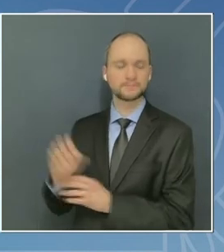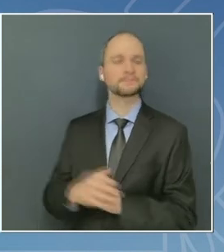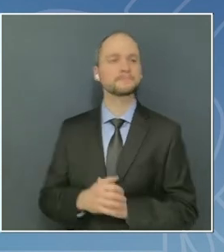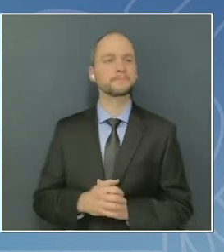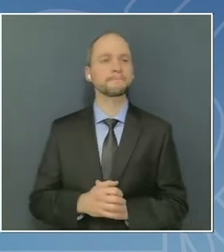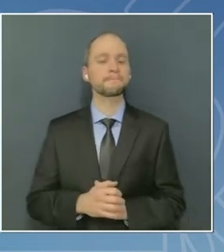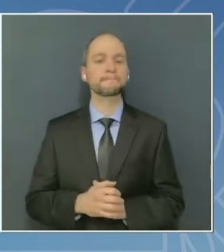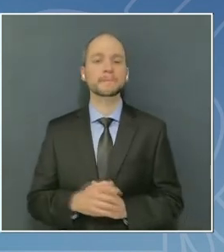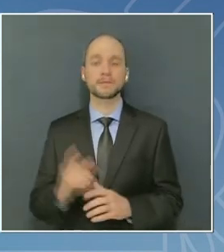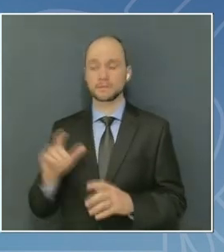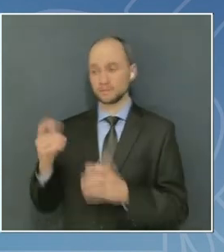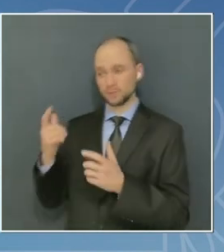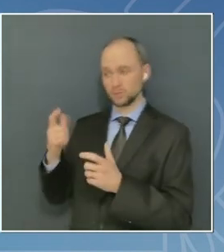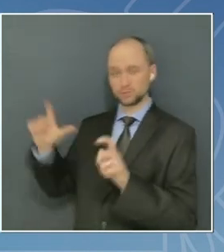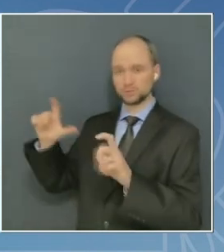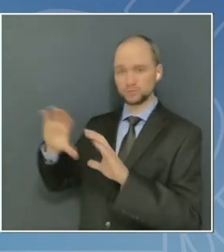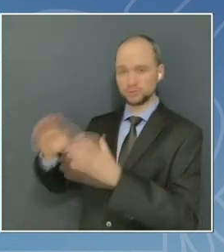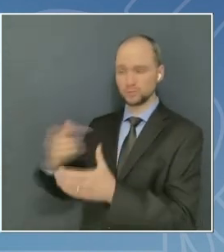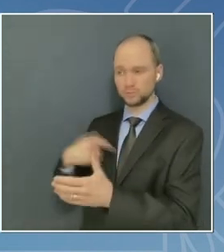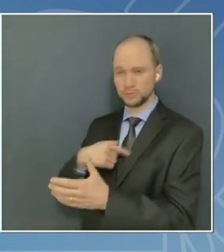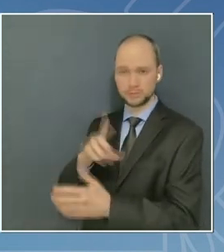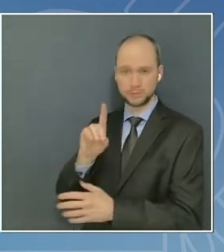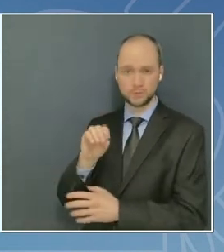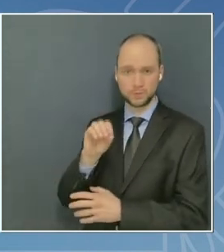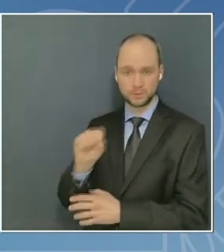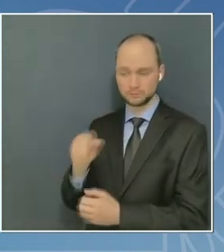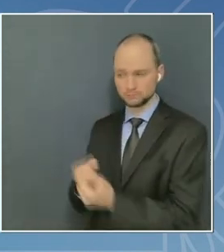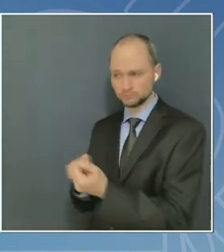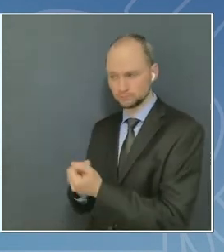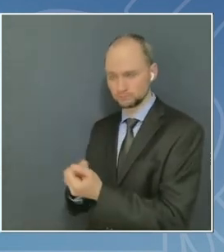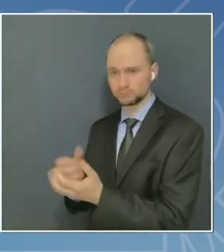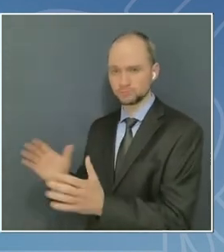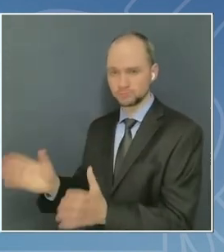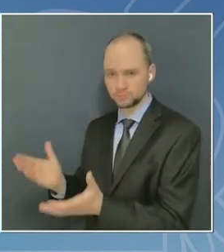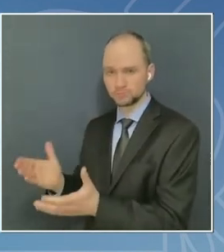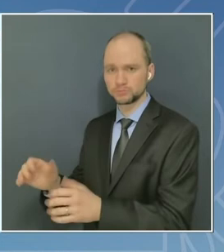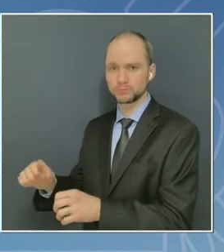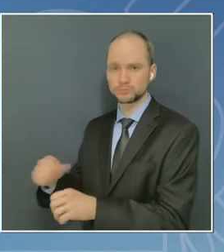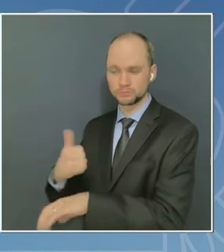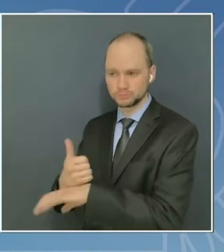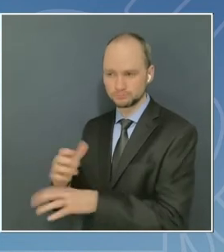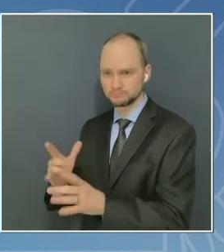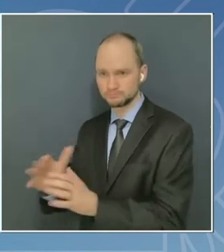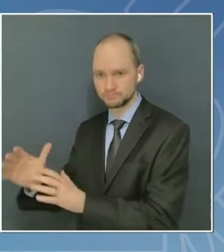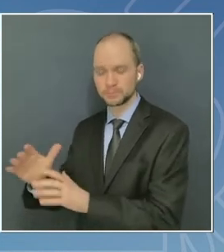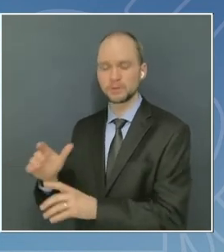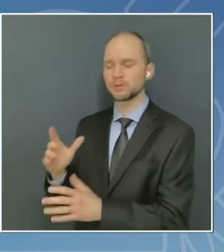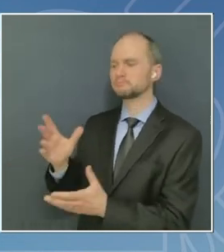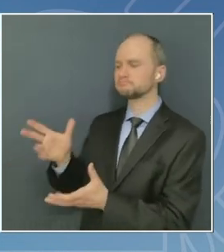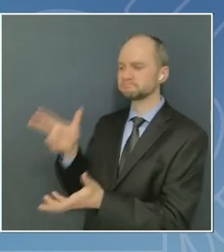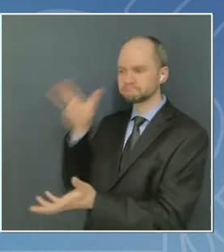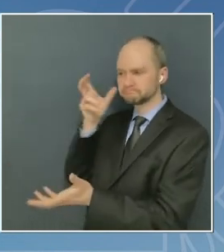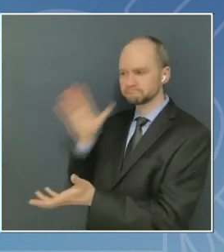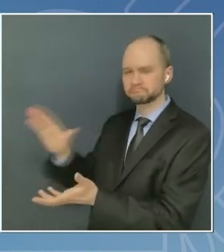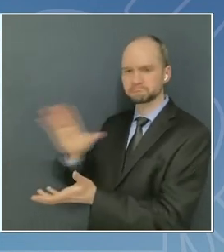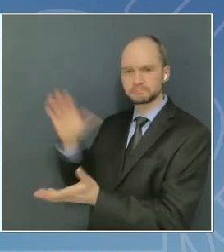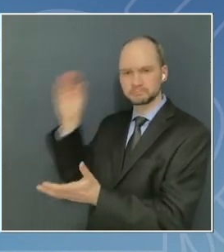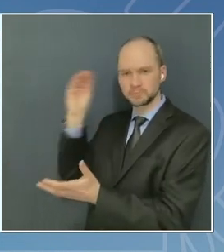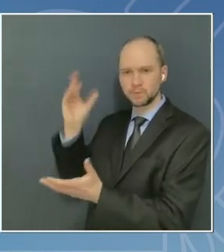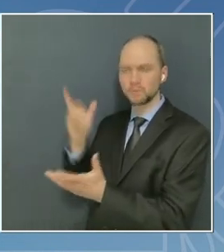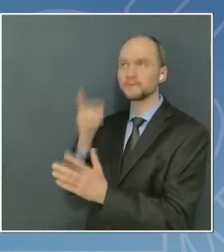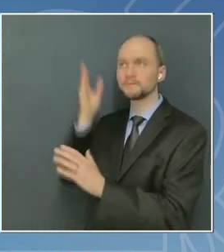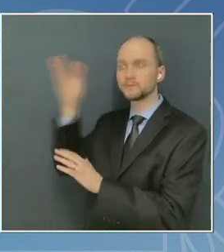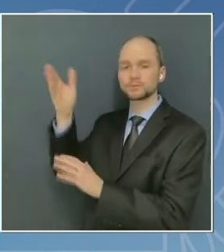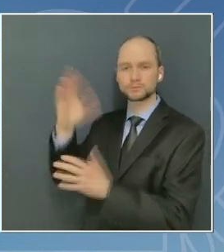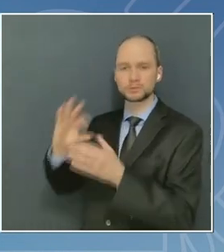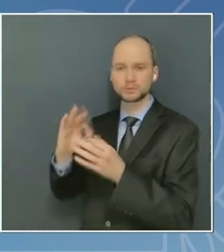supports and organizes. And we heard from them about what they see the future of the U.S.-ASEAN relationship is. And they said exactly that, Jung,